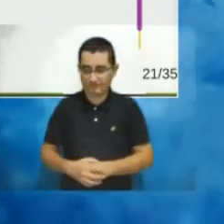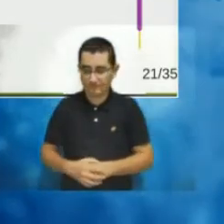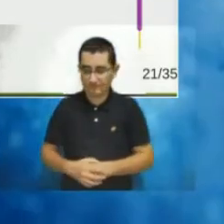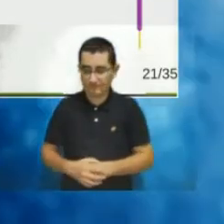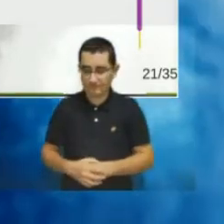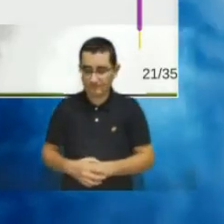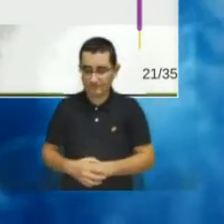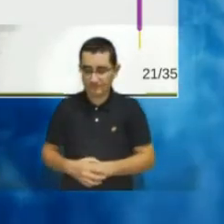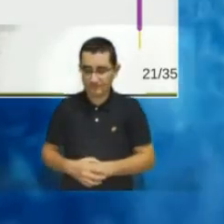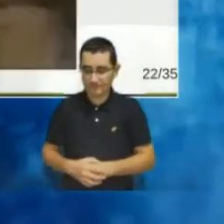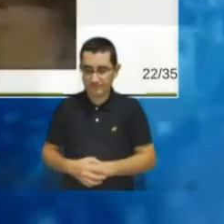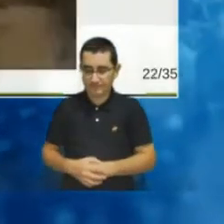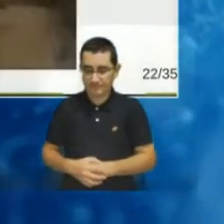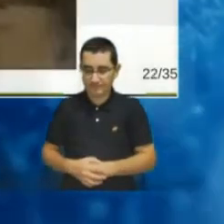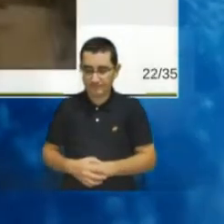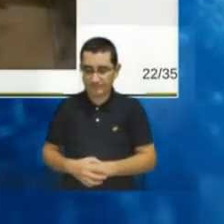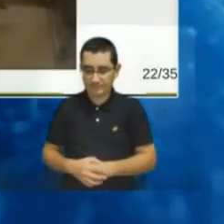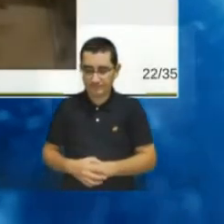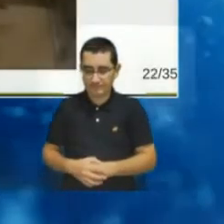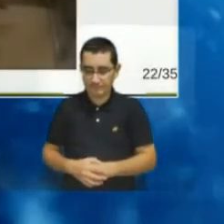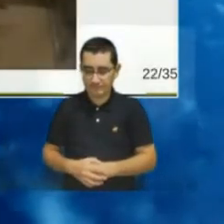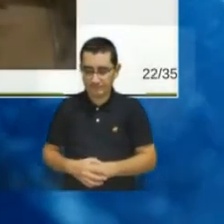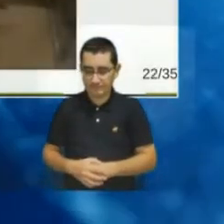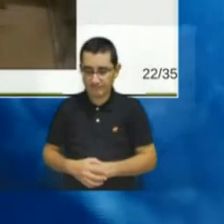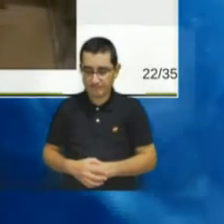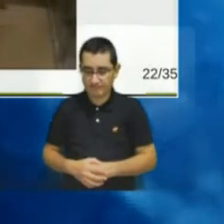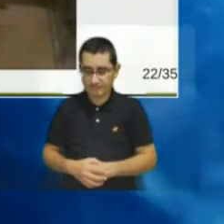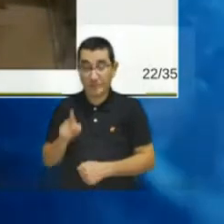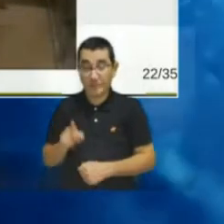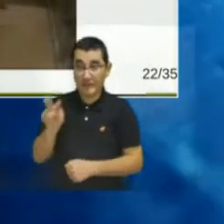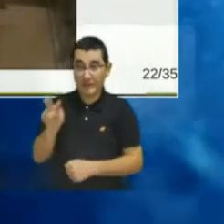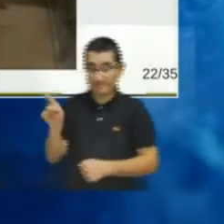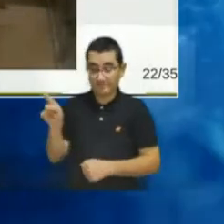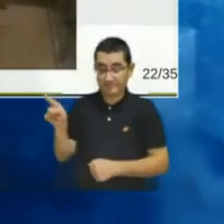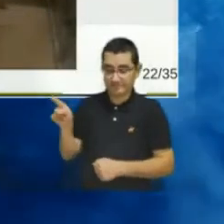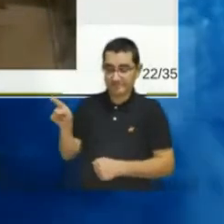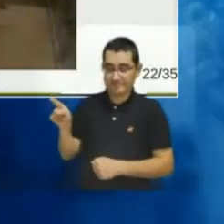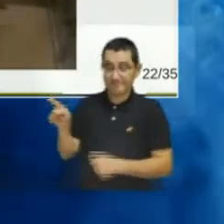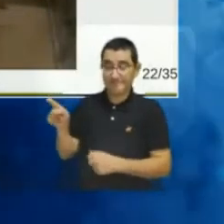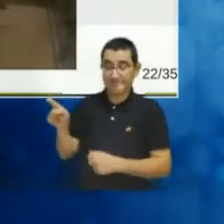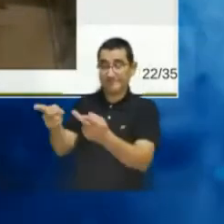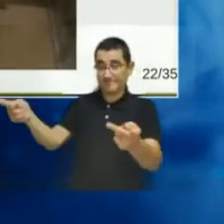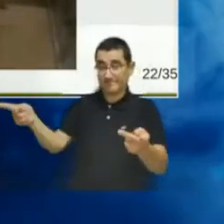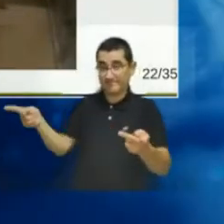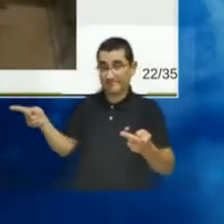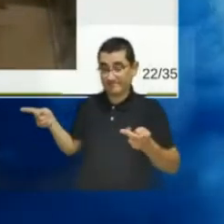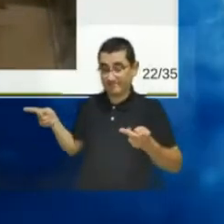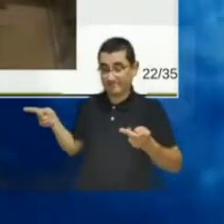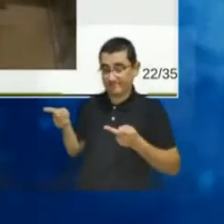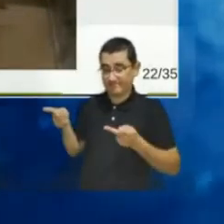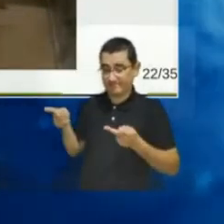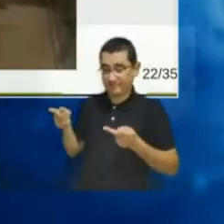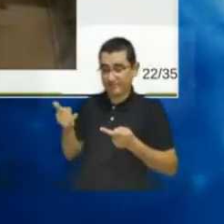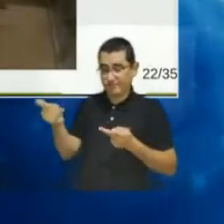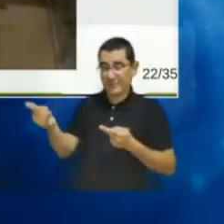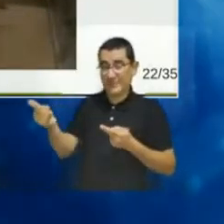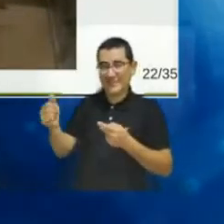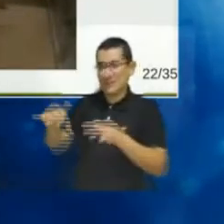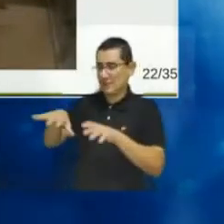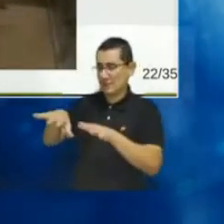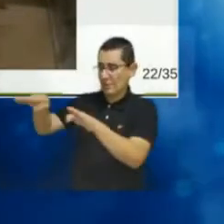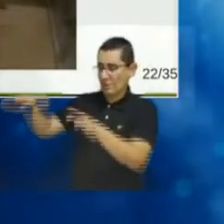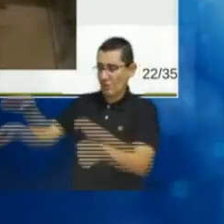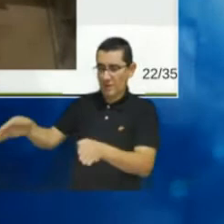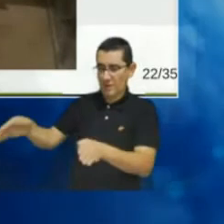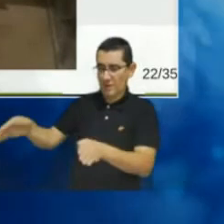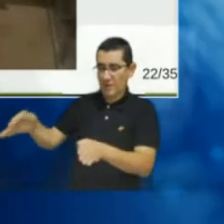can guarantee this part of the process. All right, so now we have a preliminary validation that we did of this setup.